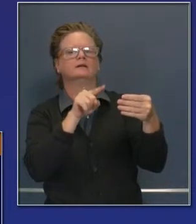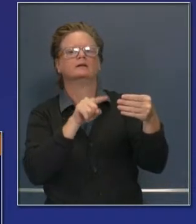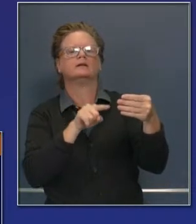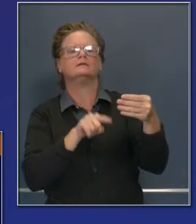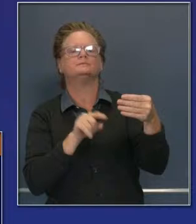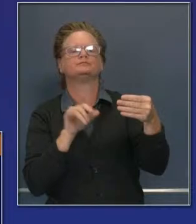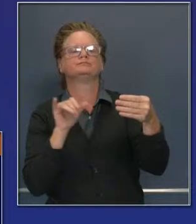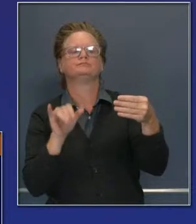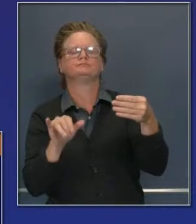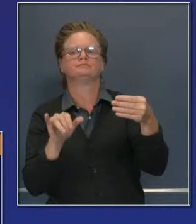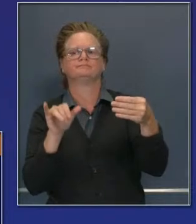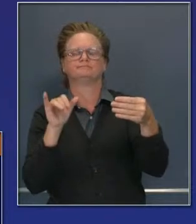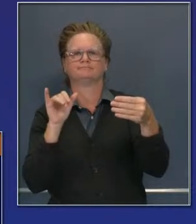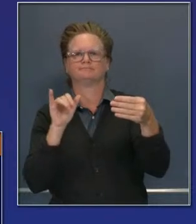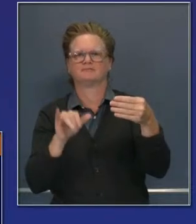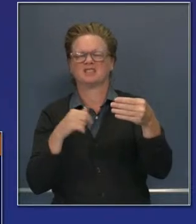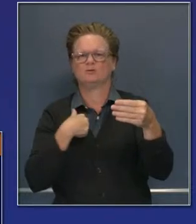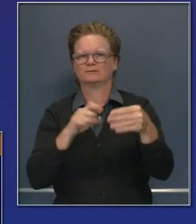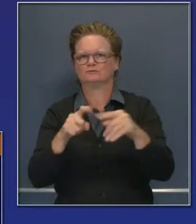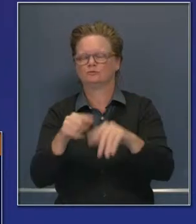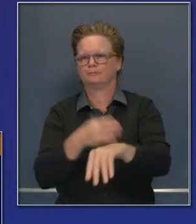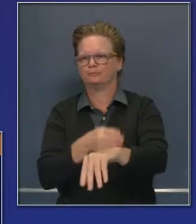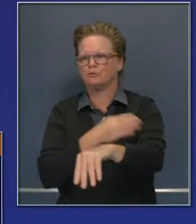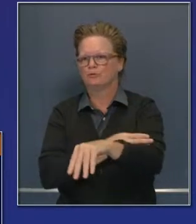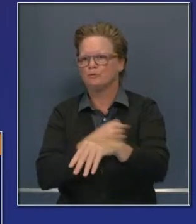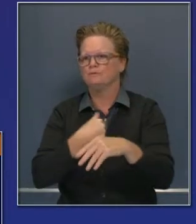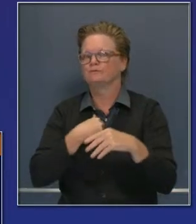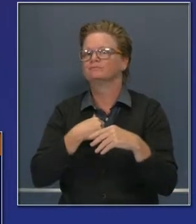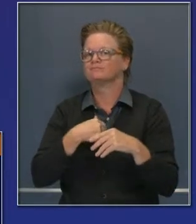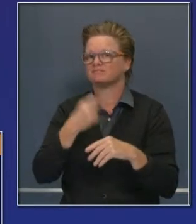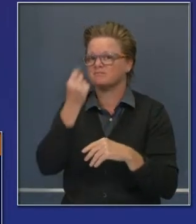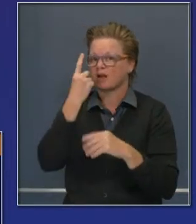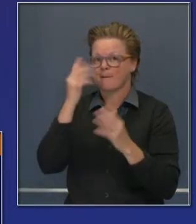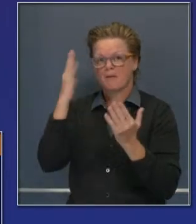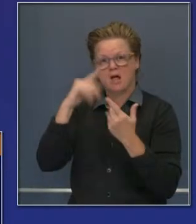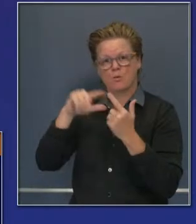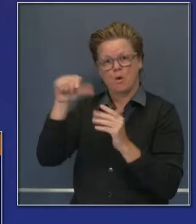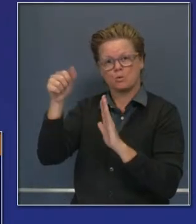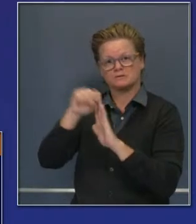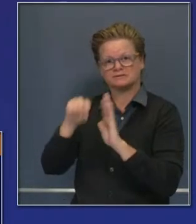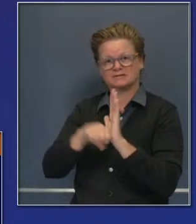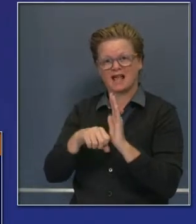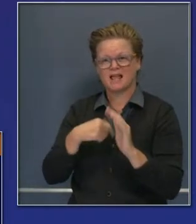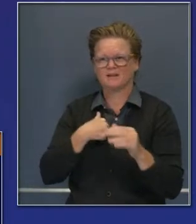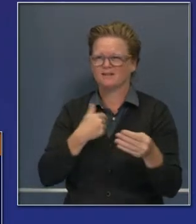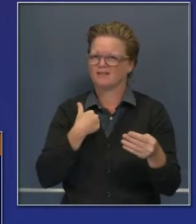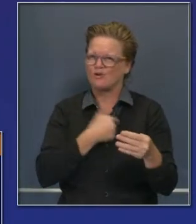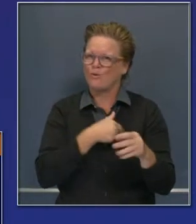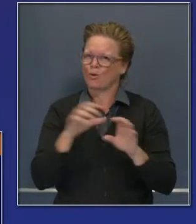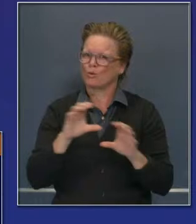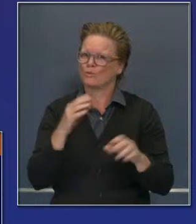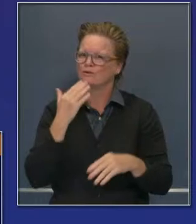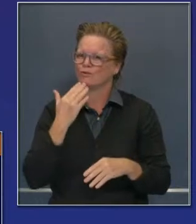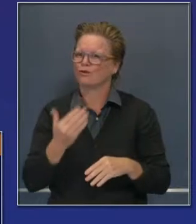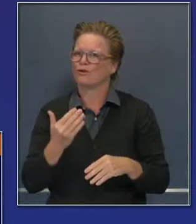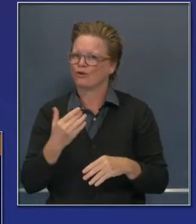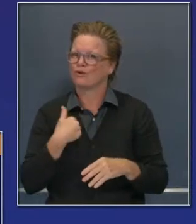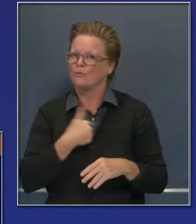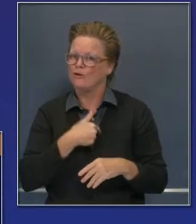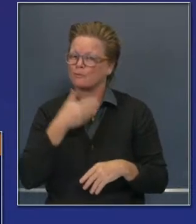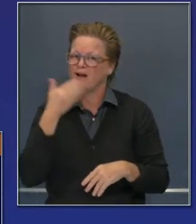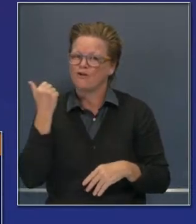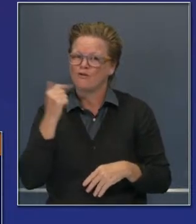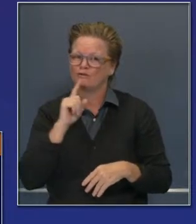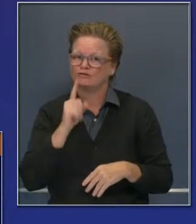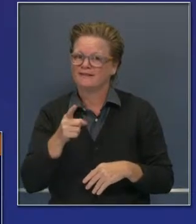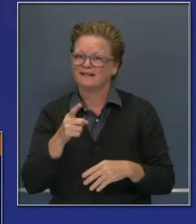performing much better than the vast majority of states. Dare I say that as a nation, we have a huge